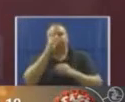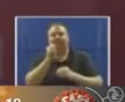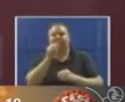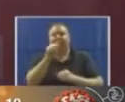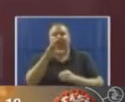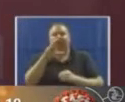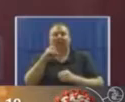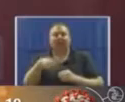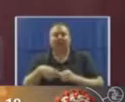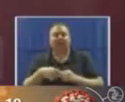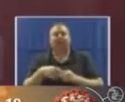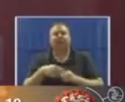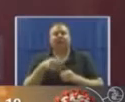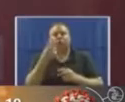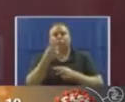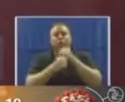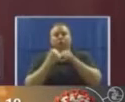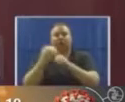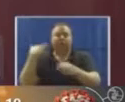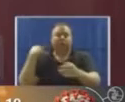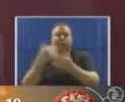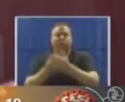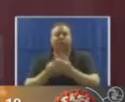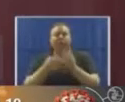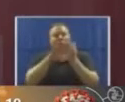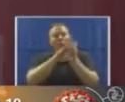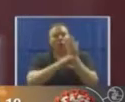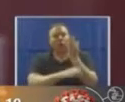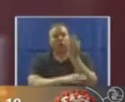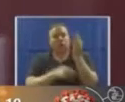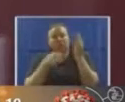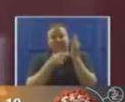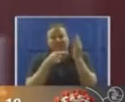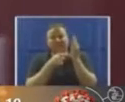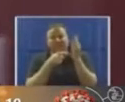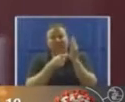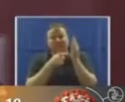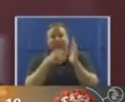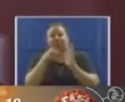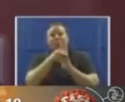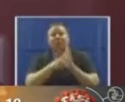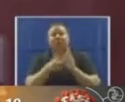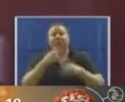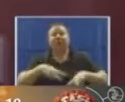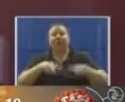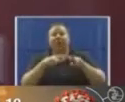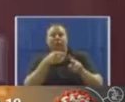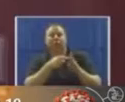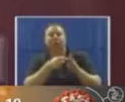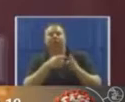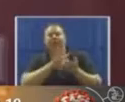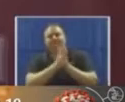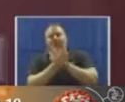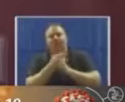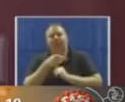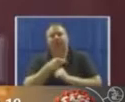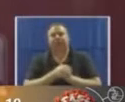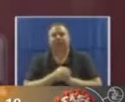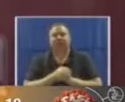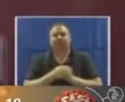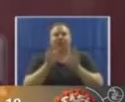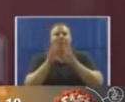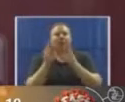that during the last 2 years, our constitution, the principles and values that it upholds, was violated.